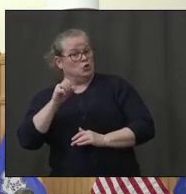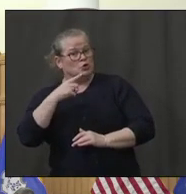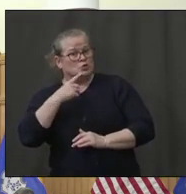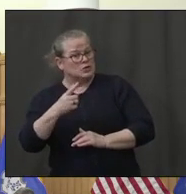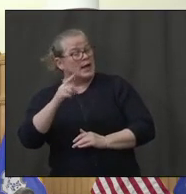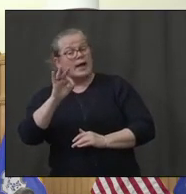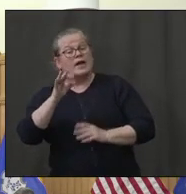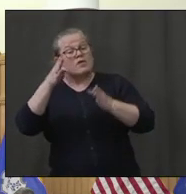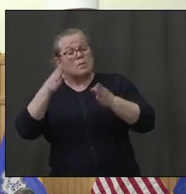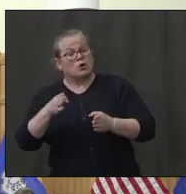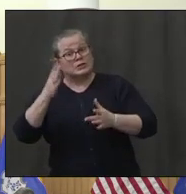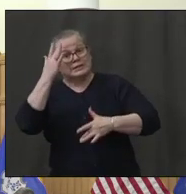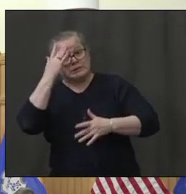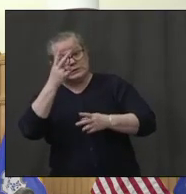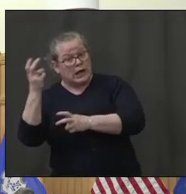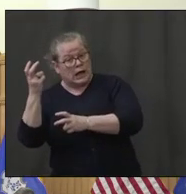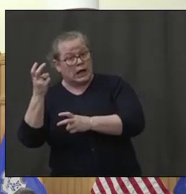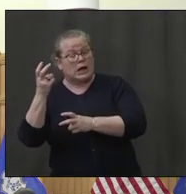is that? Or